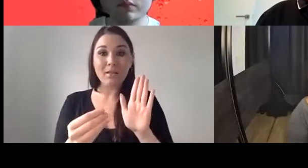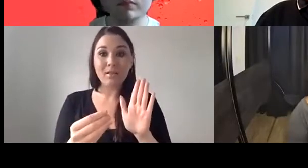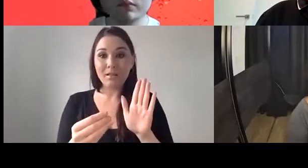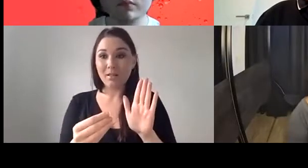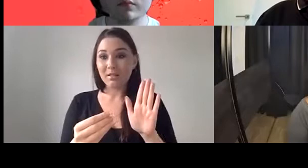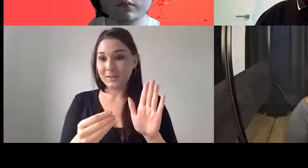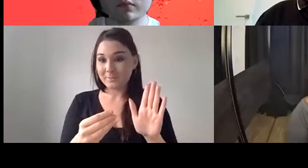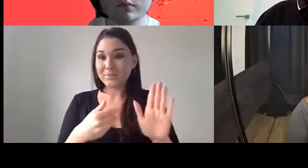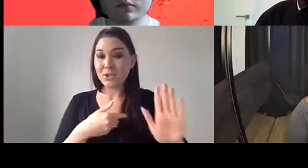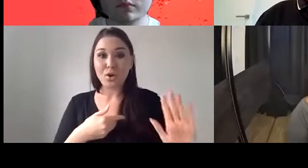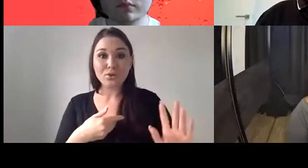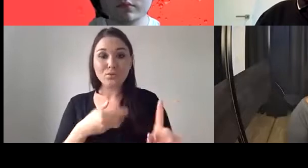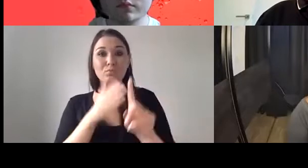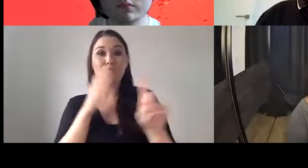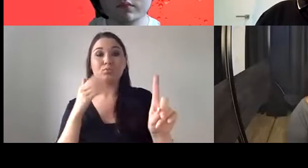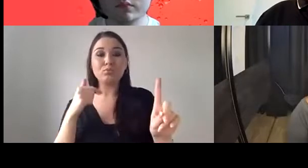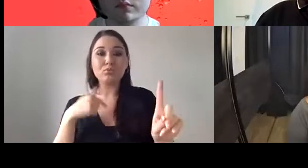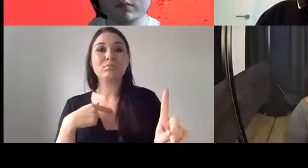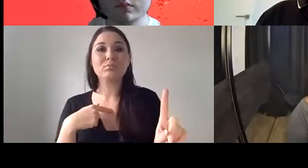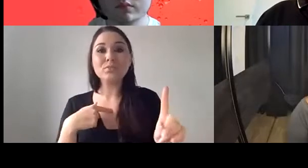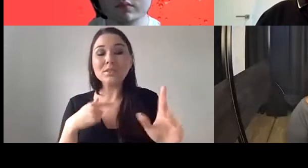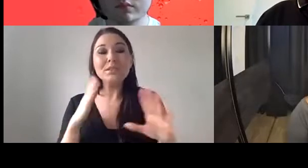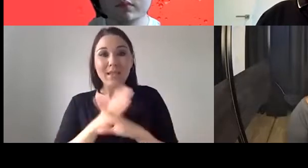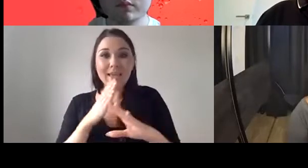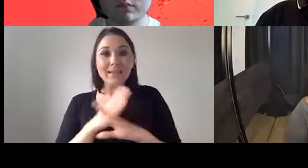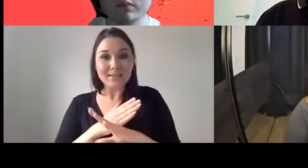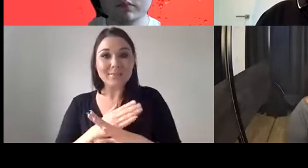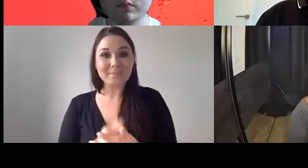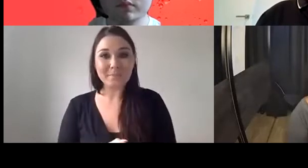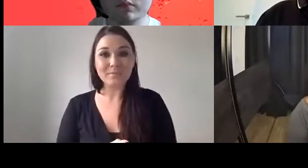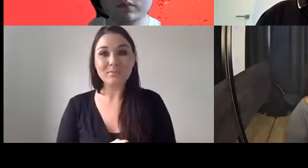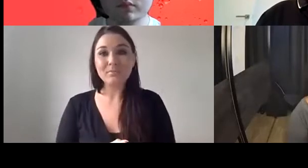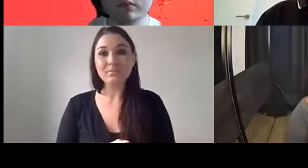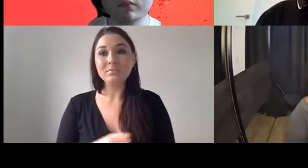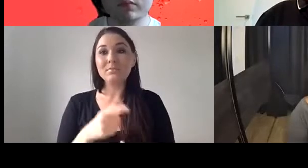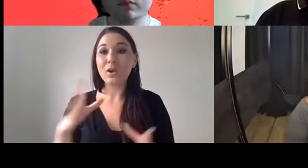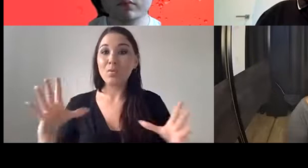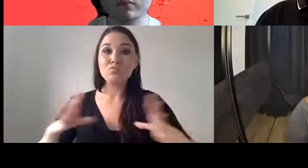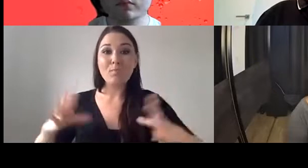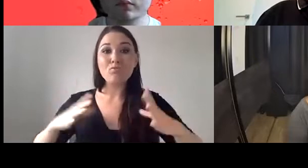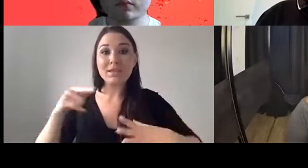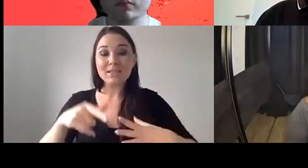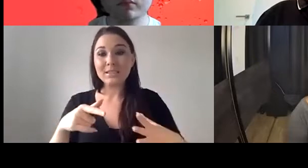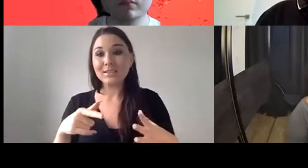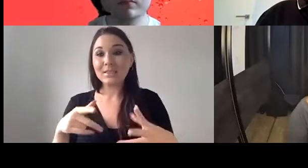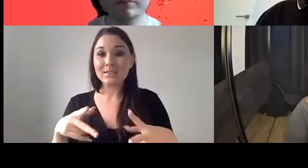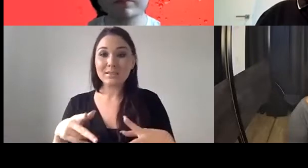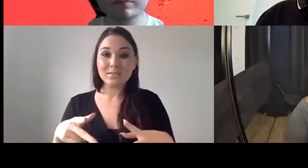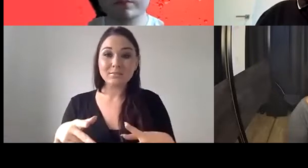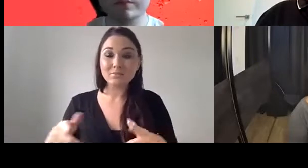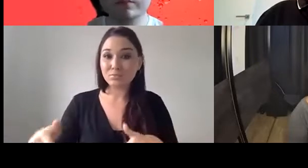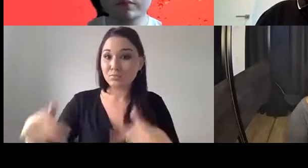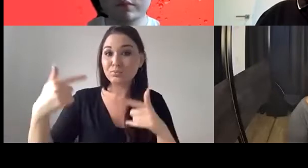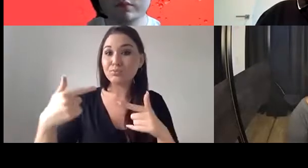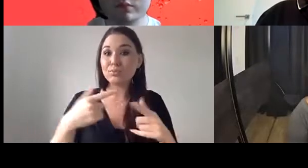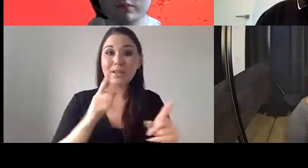be readily apparent to the majority of people there in the room. And I, in preparation for this talk, I interviewed